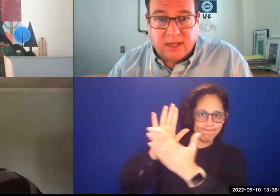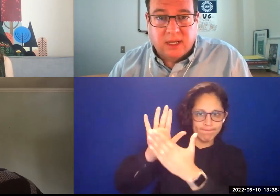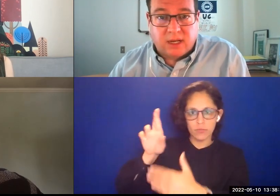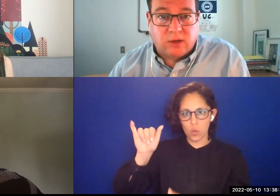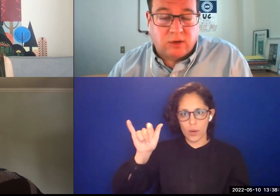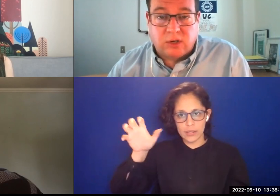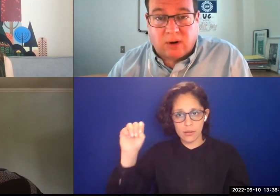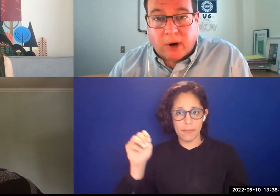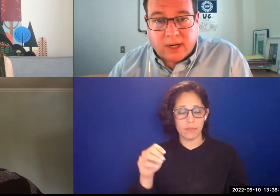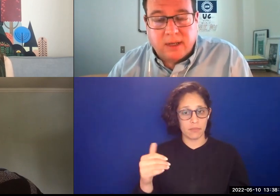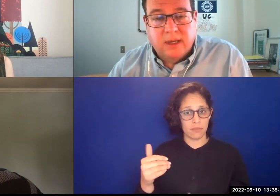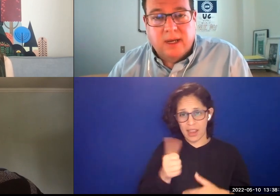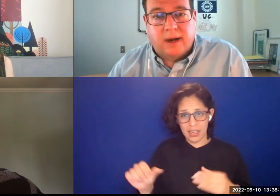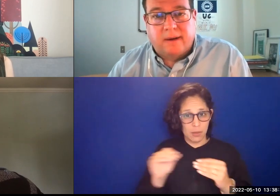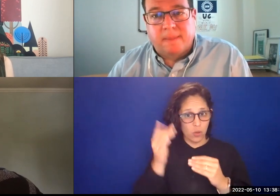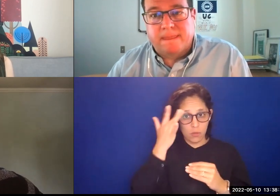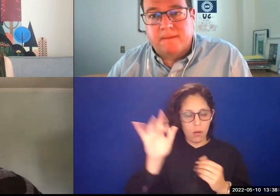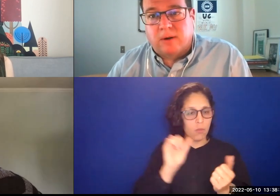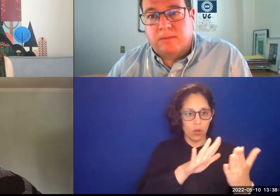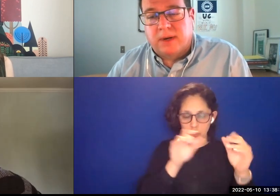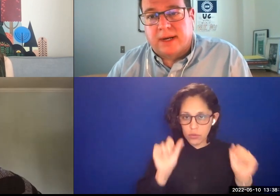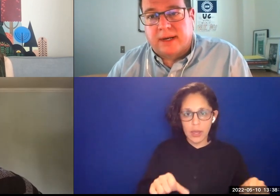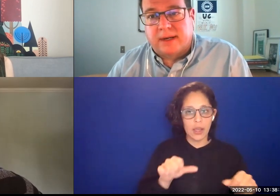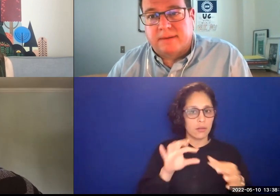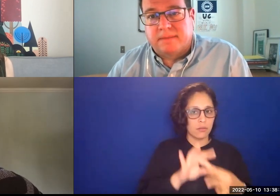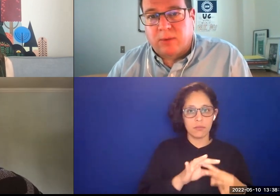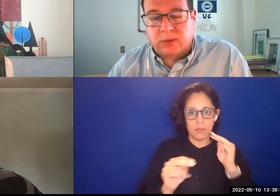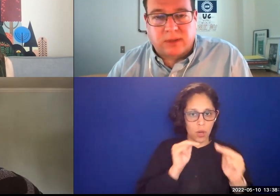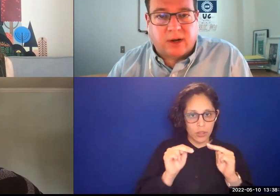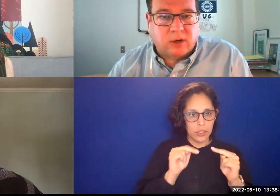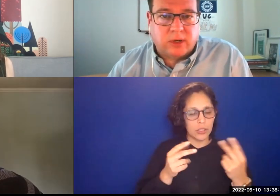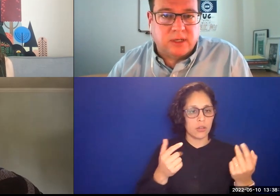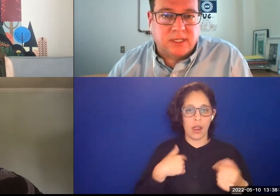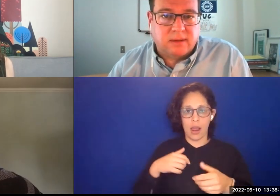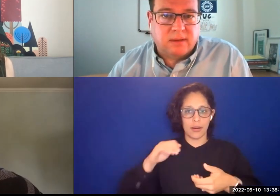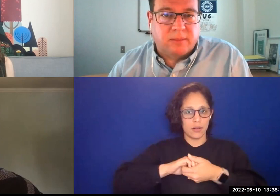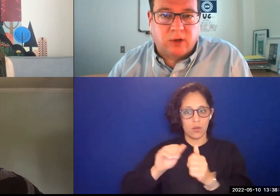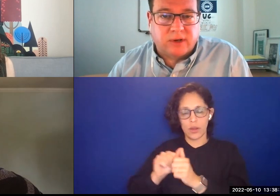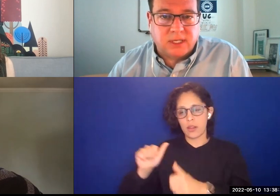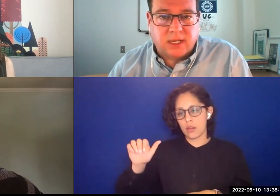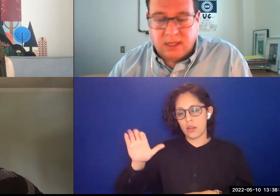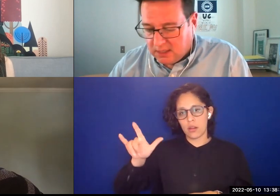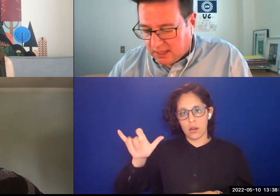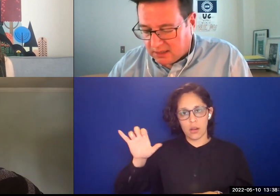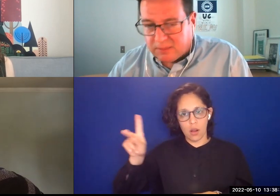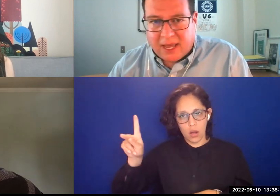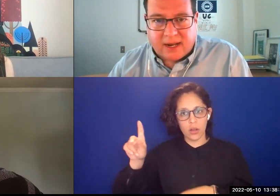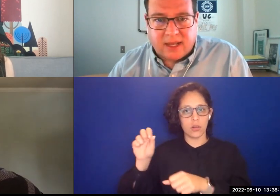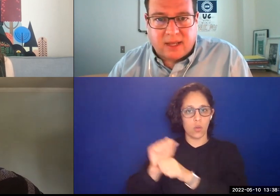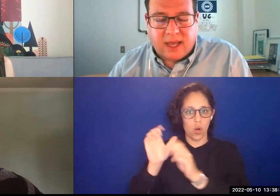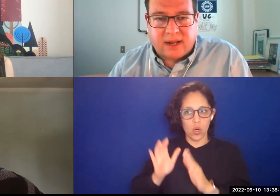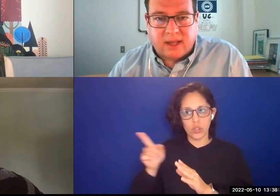than that that you can do around bargaining. You know, I worked with clerical workers at Columbia University.